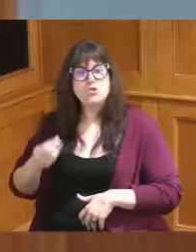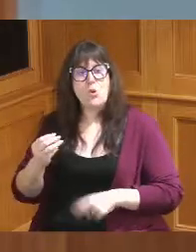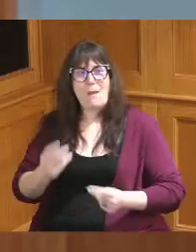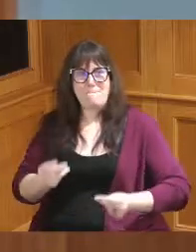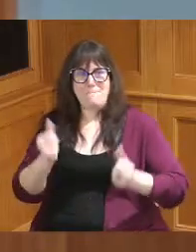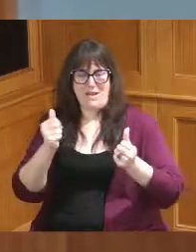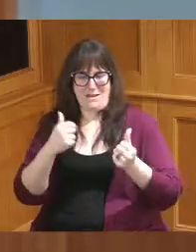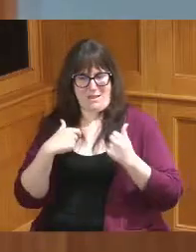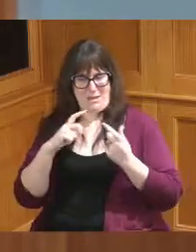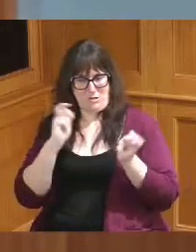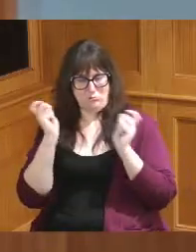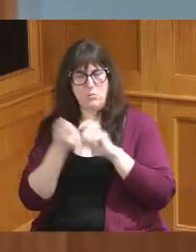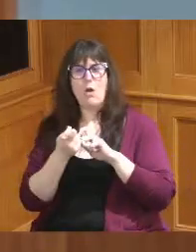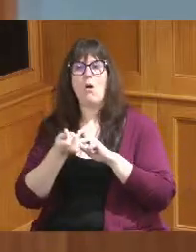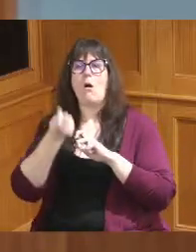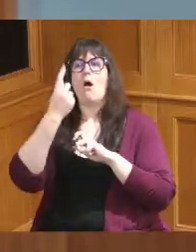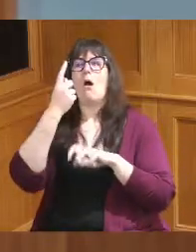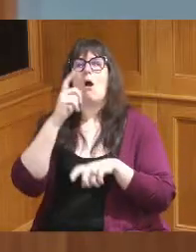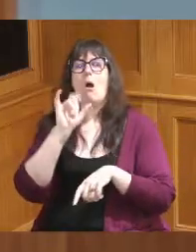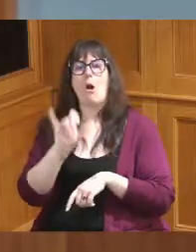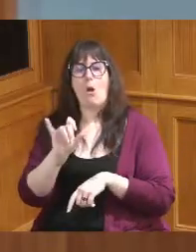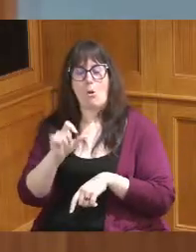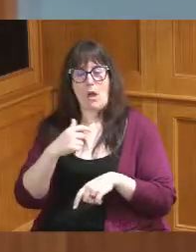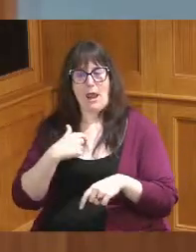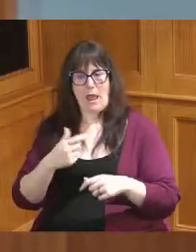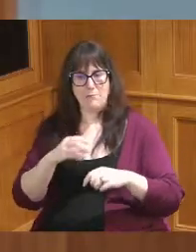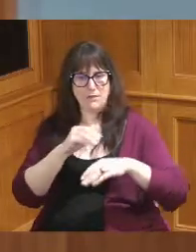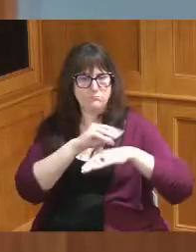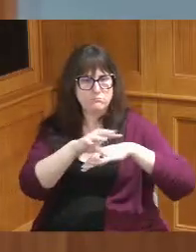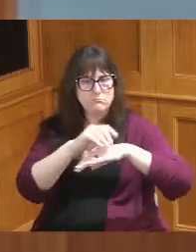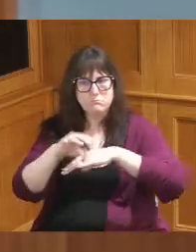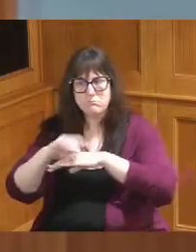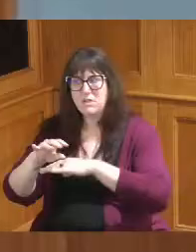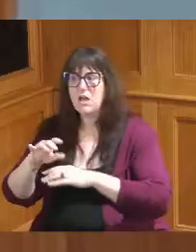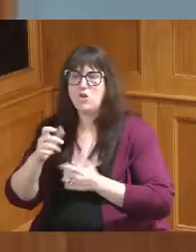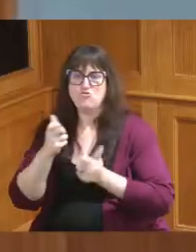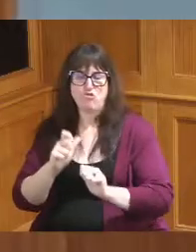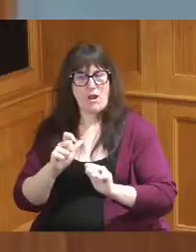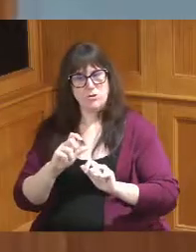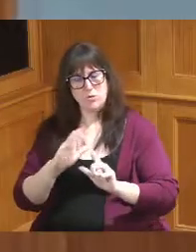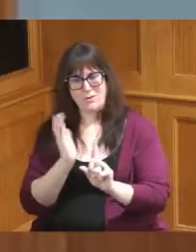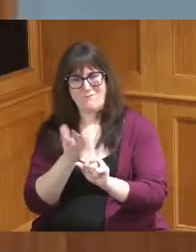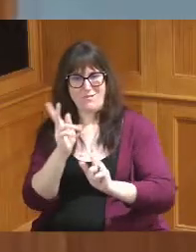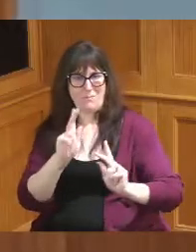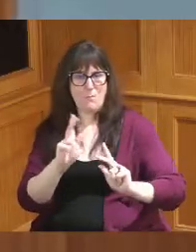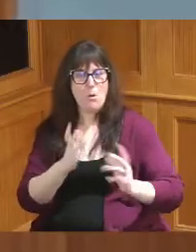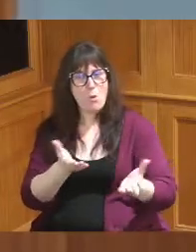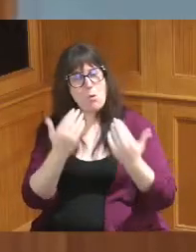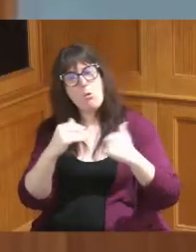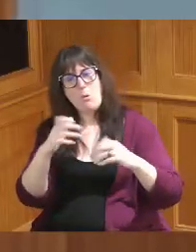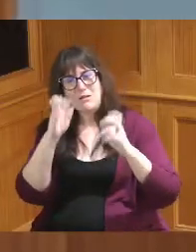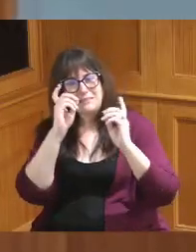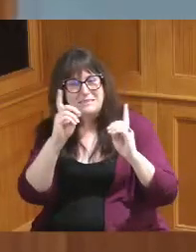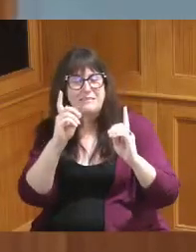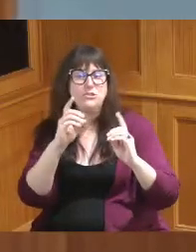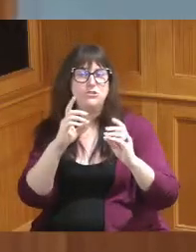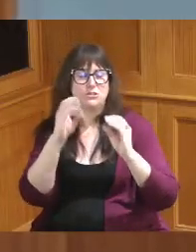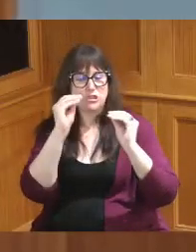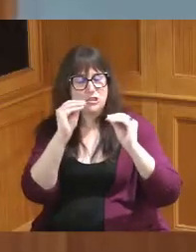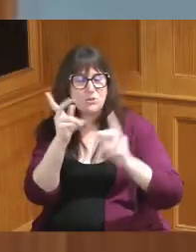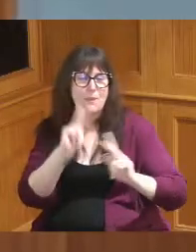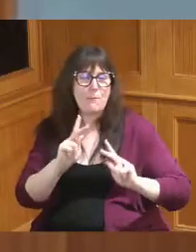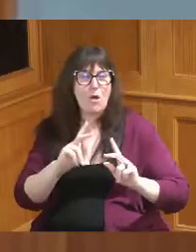my understanding. And so I've been advocating around the myths associated with organ donation and other